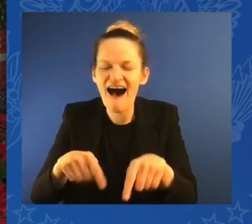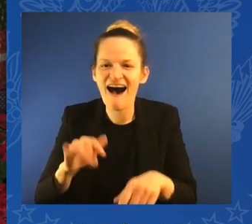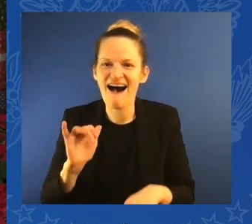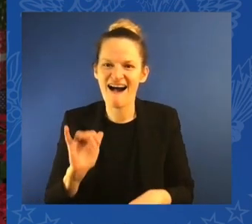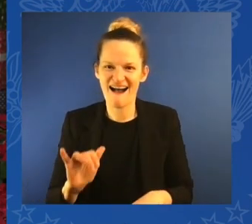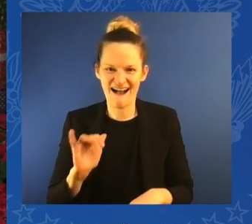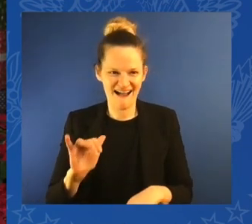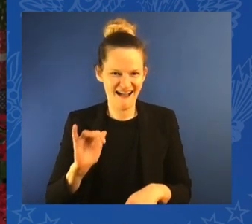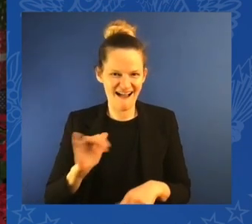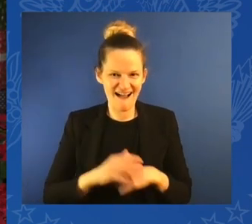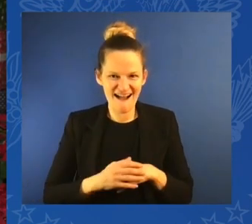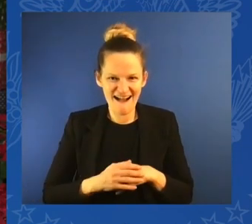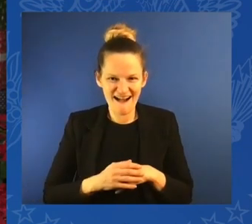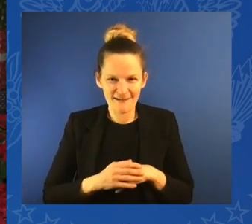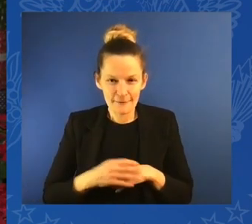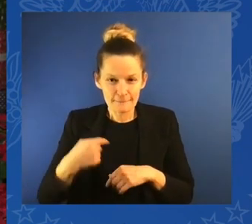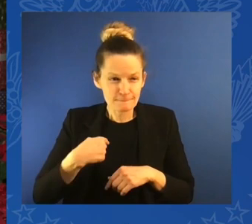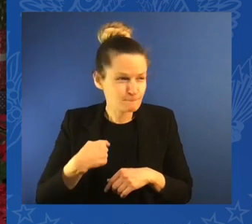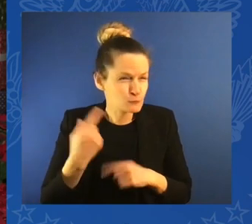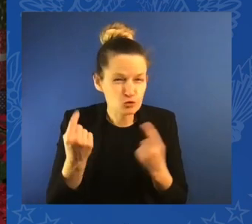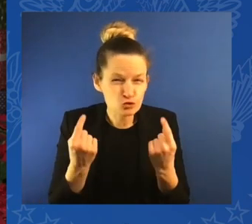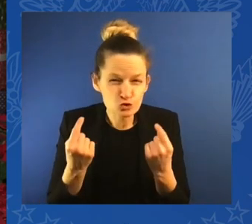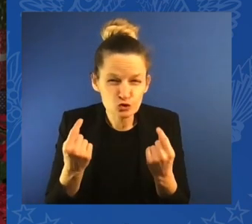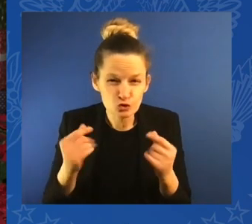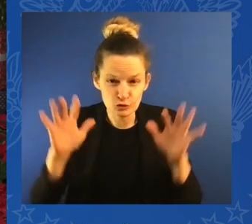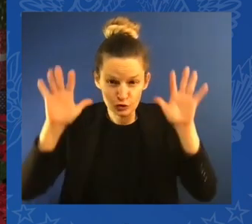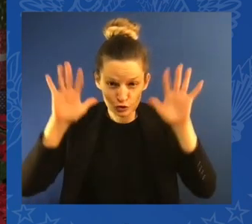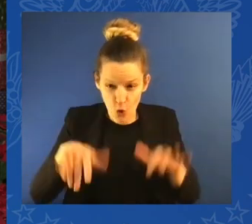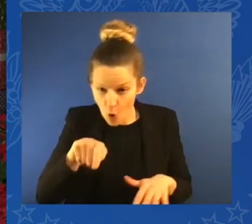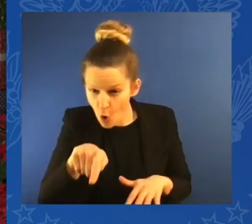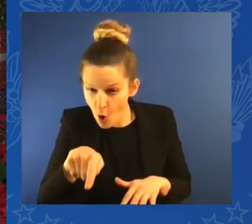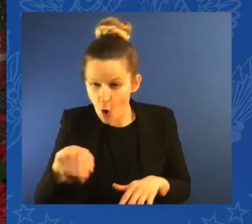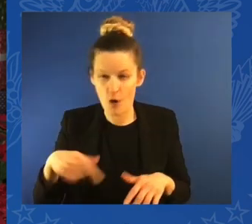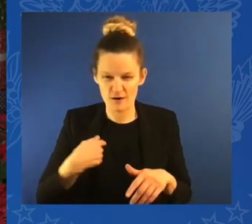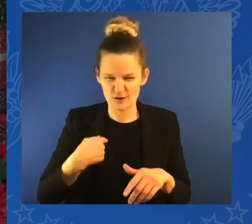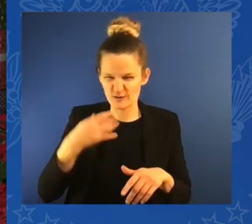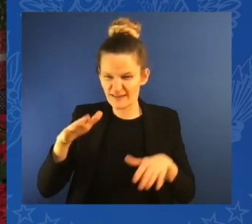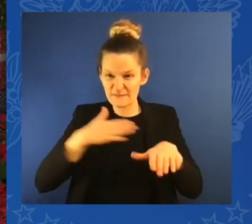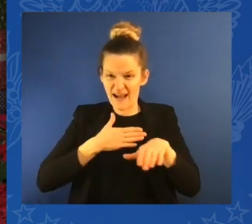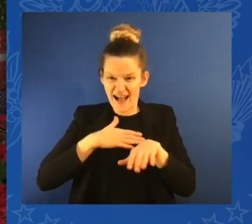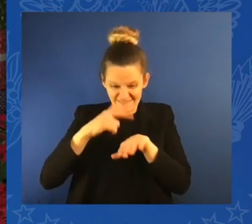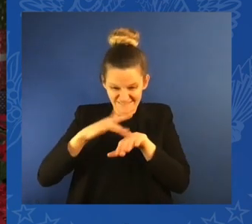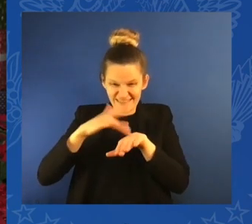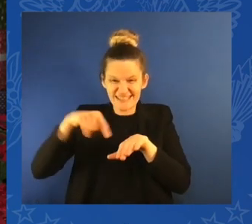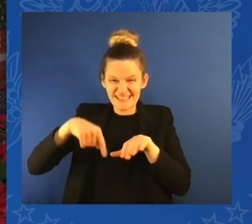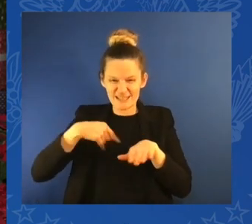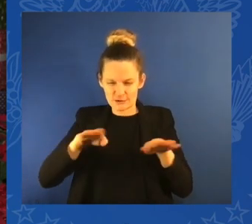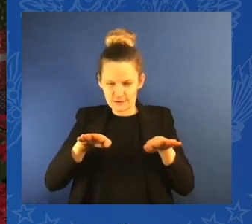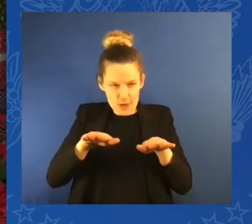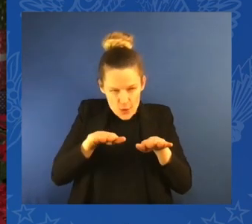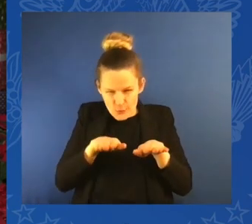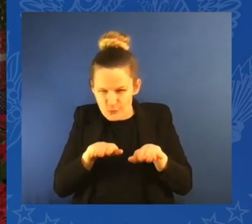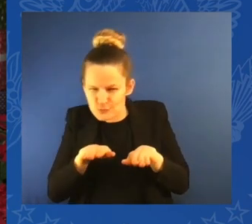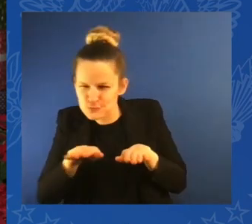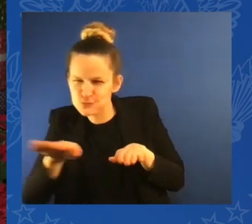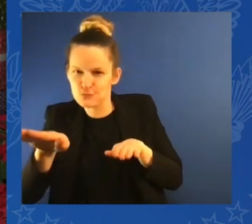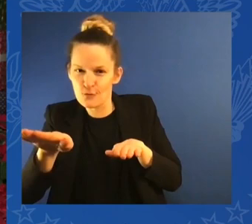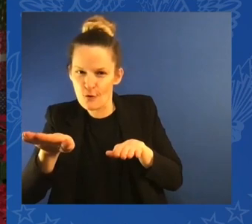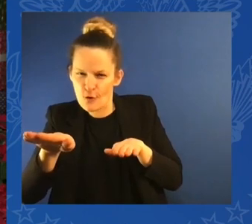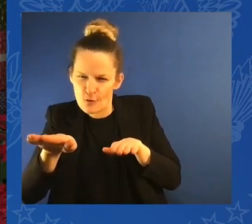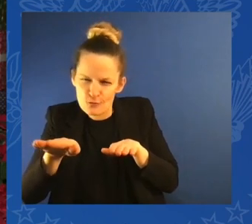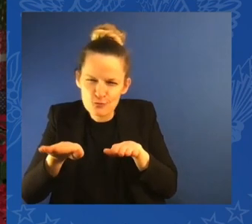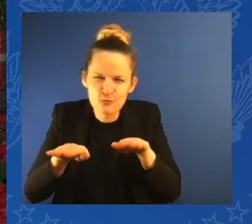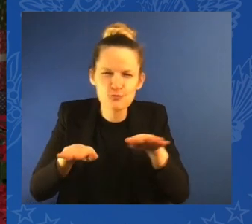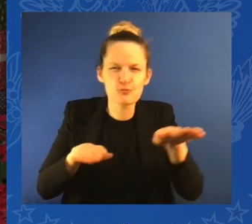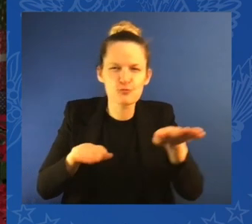slowly to make tracks. And he found something sticking out of the snow that